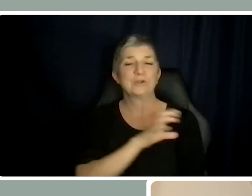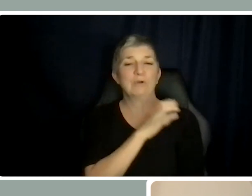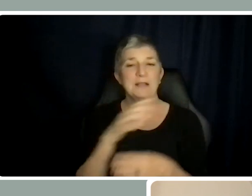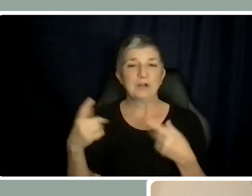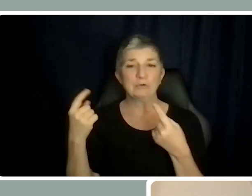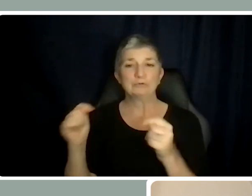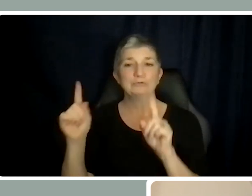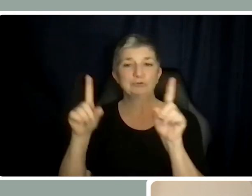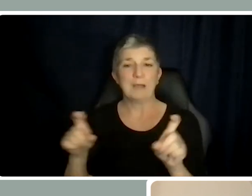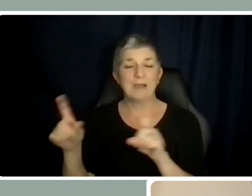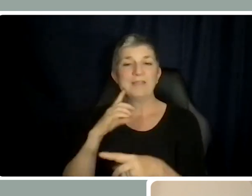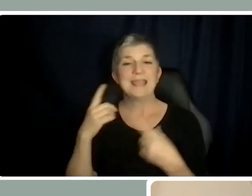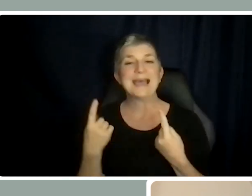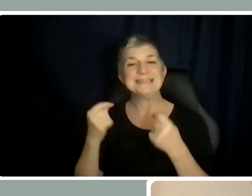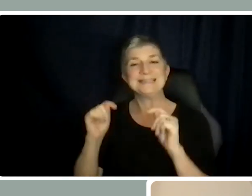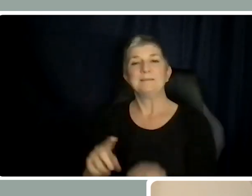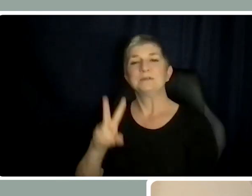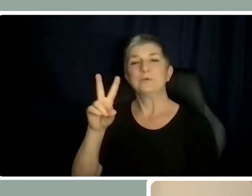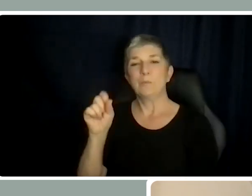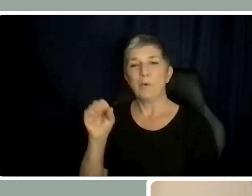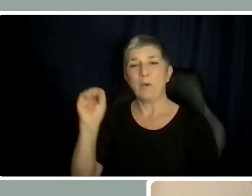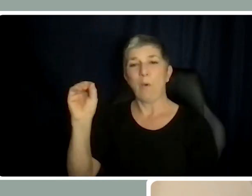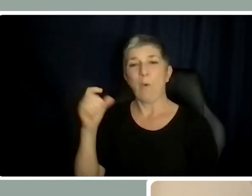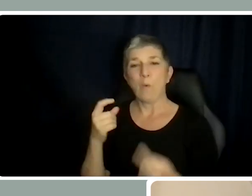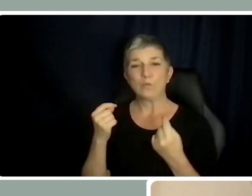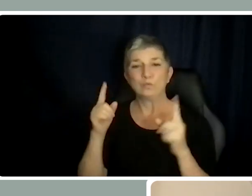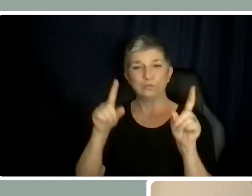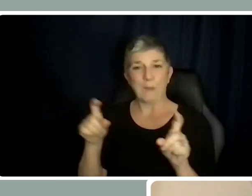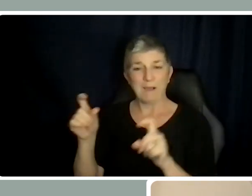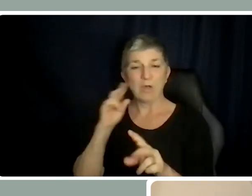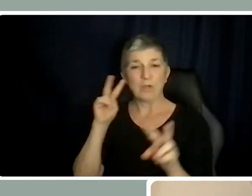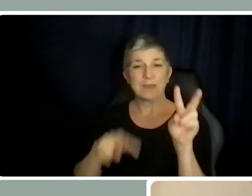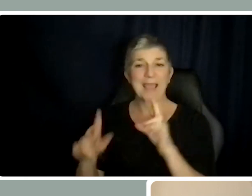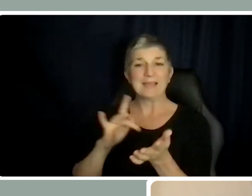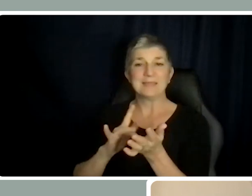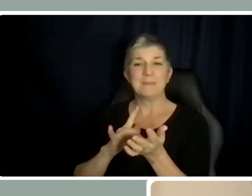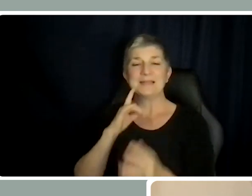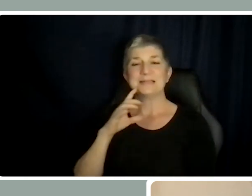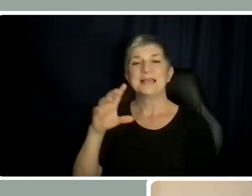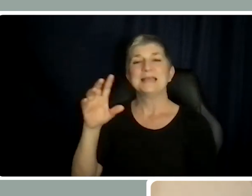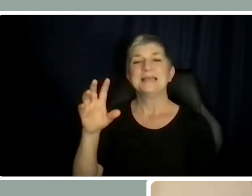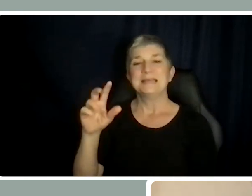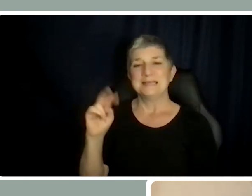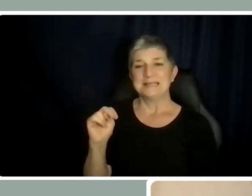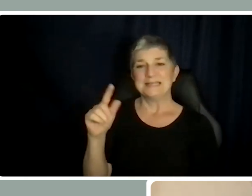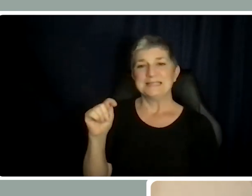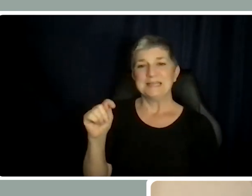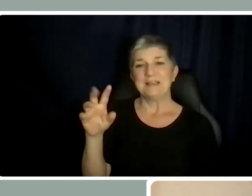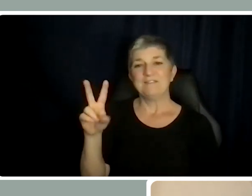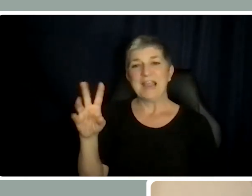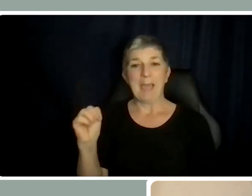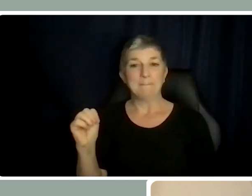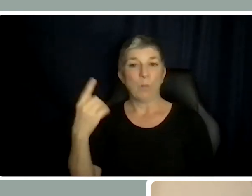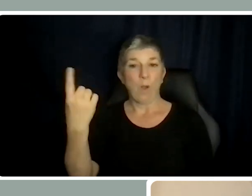Attempt 2.0 trial that is looking at the medicine Kadcyla or TDM1 for